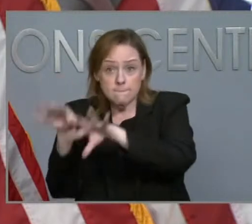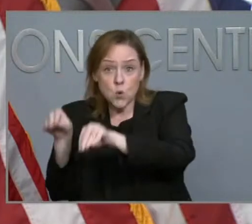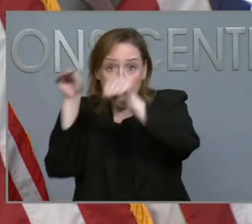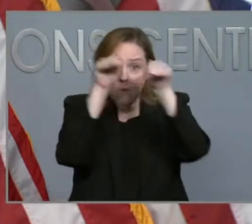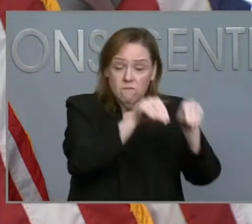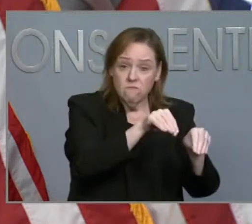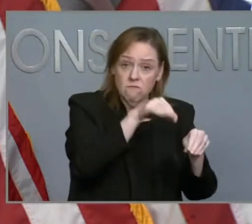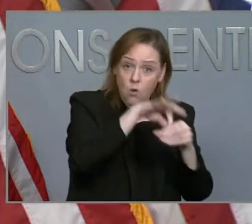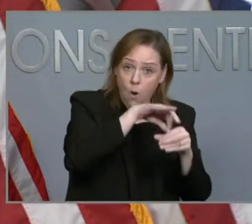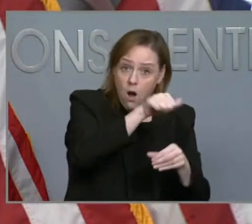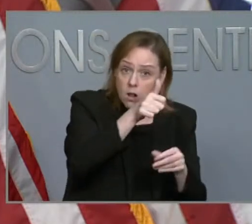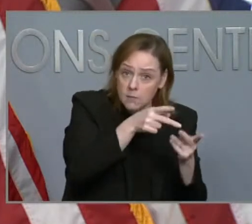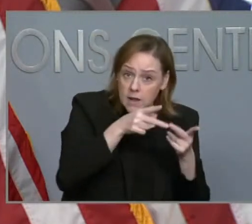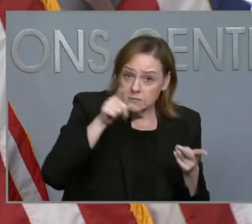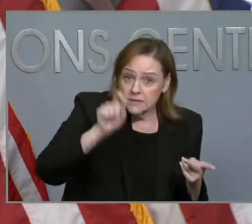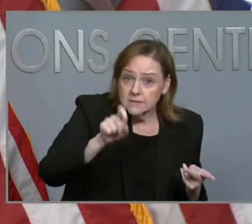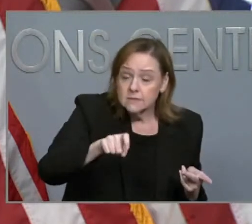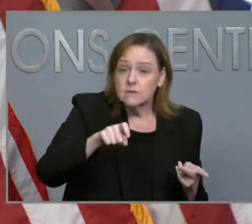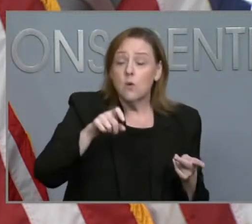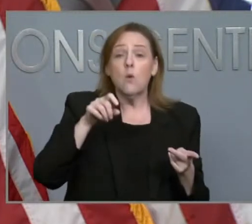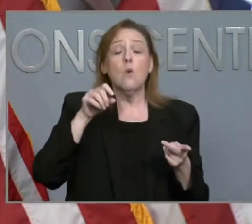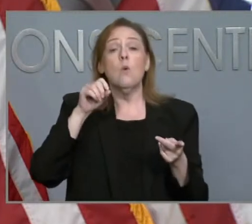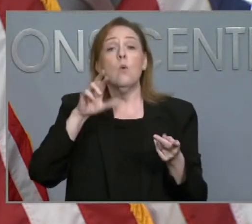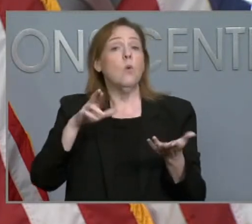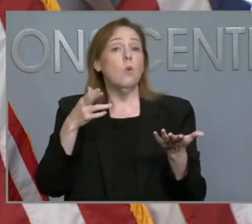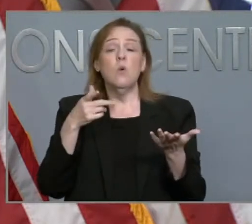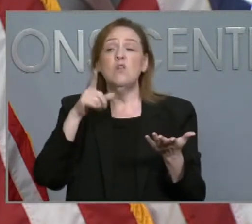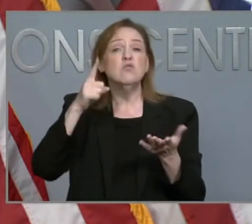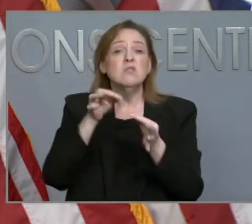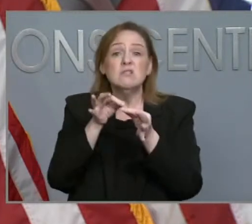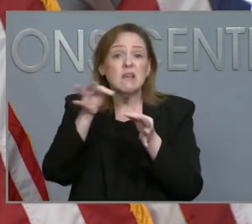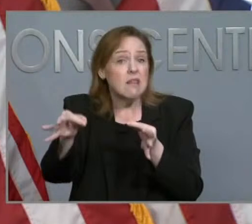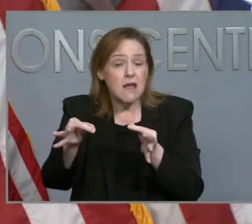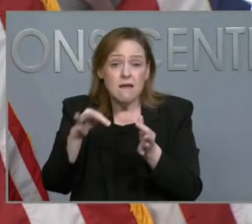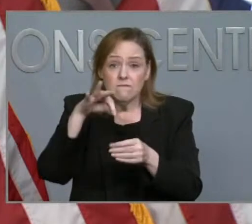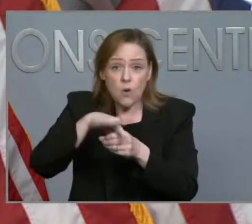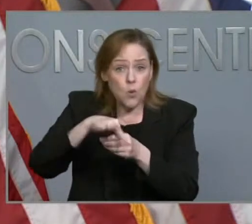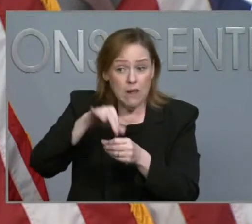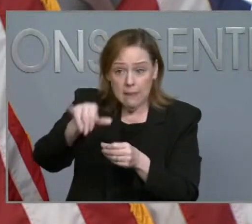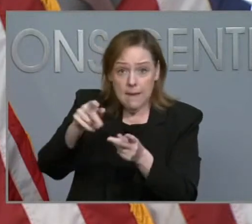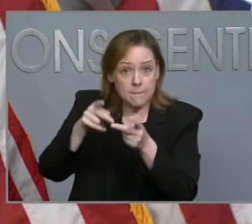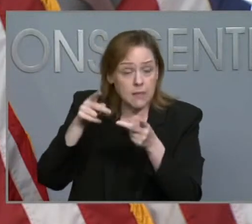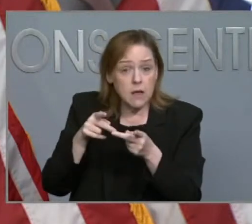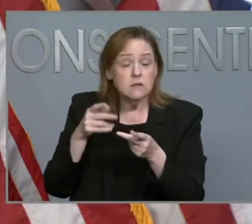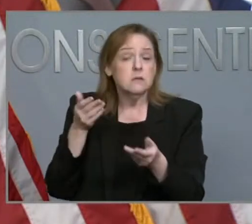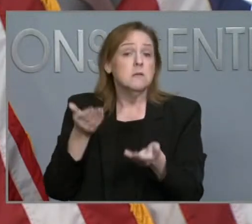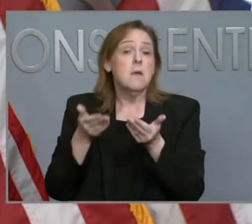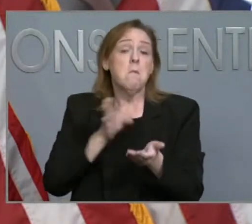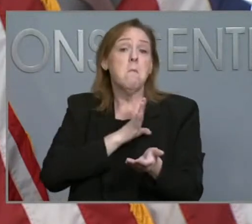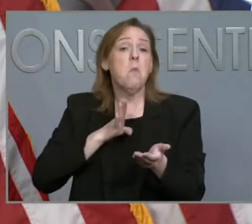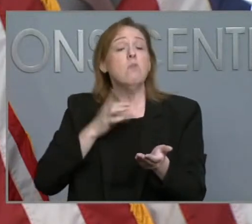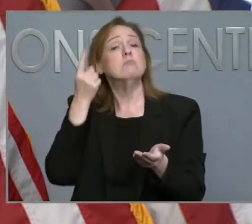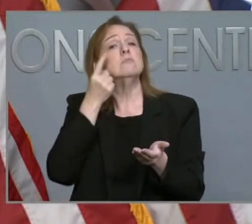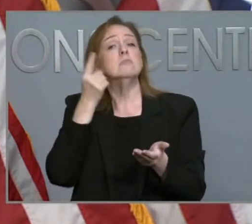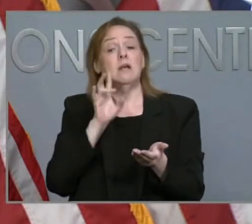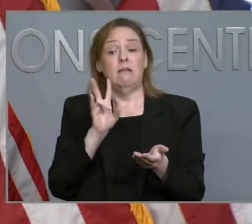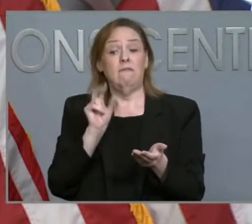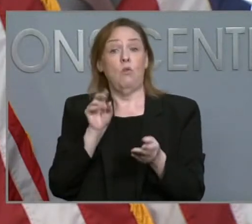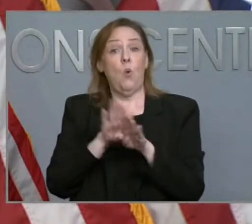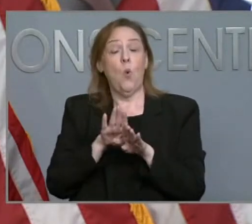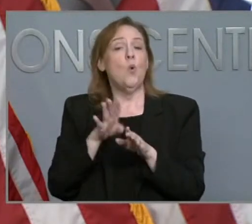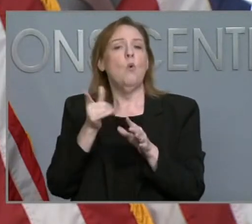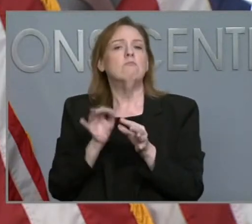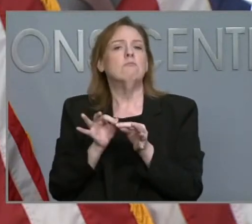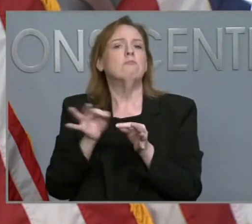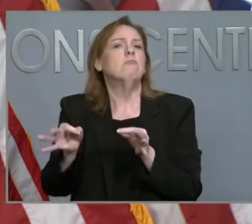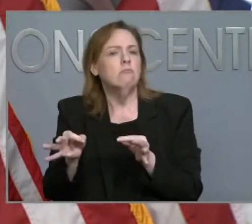polling place, or is it such a situation that there was just a delay in voting and perhaps the board needs to consider whether anyone was